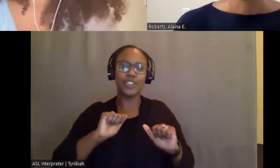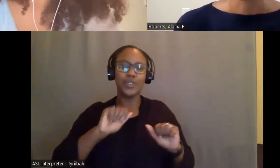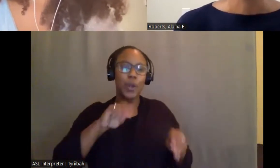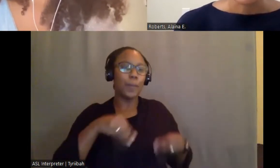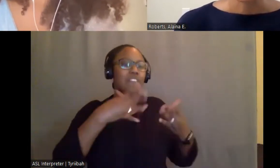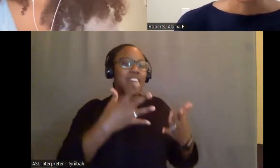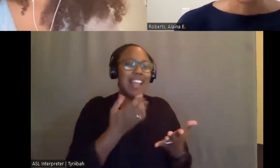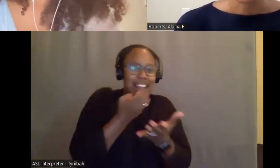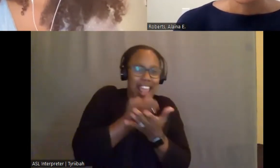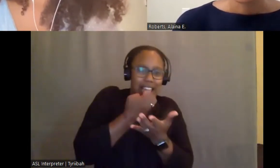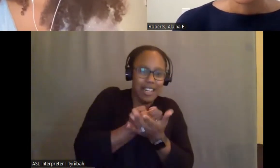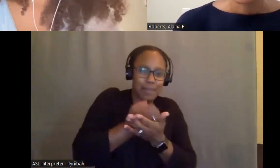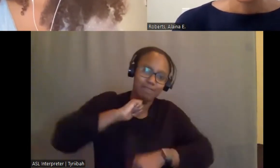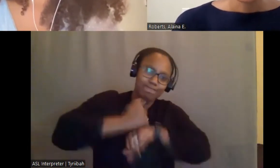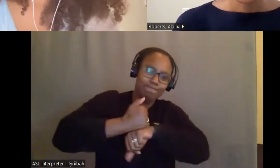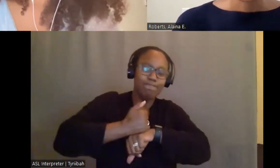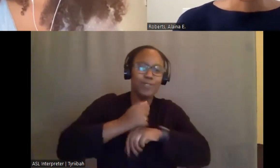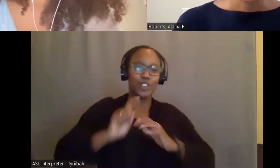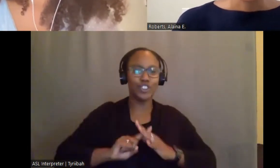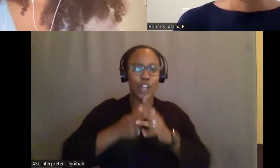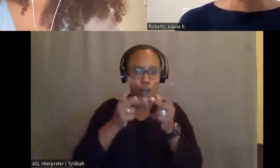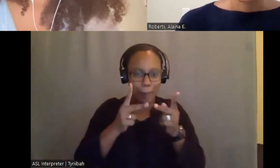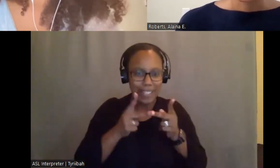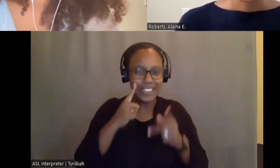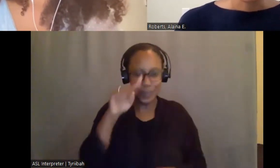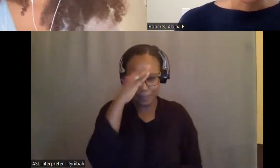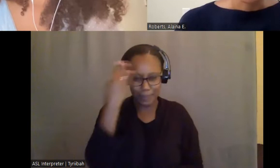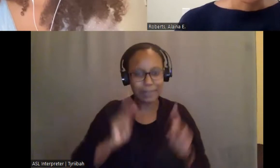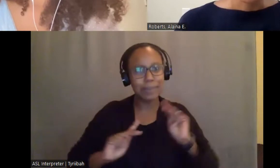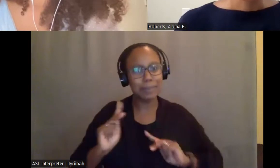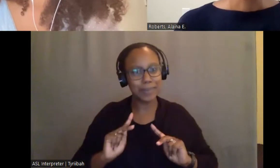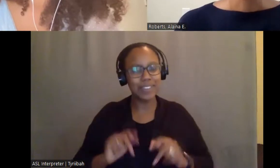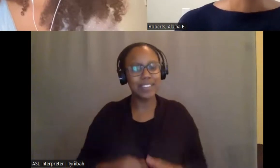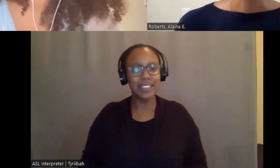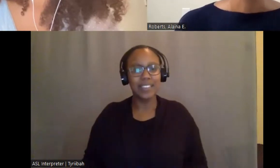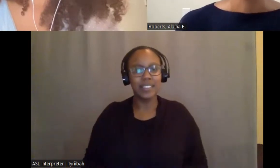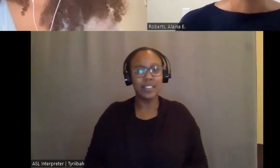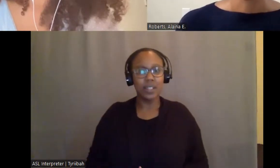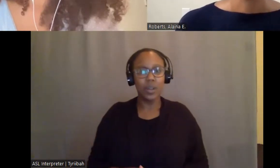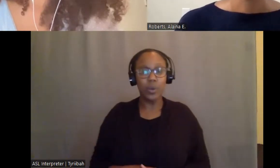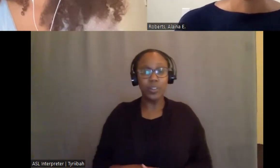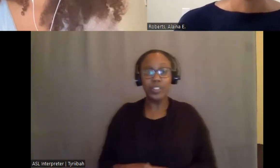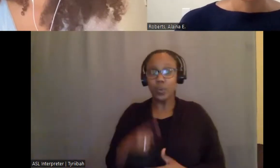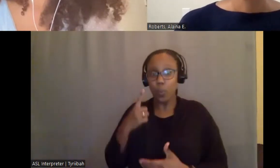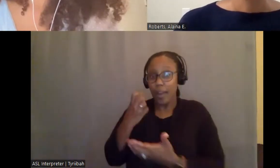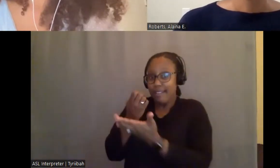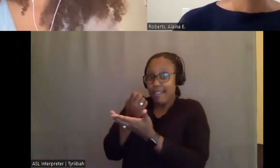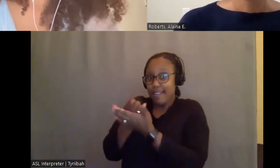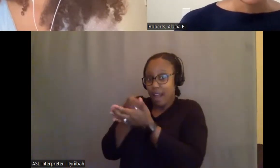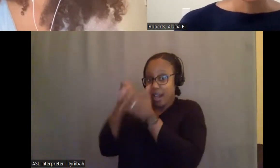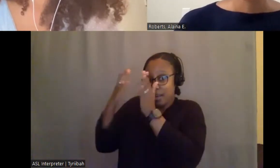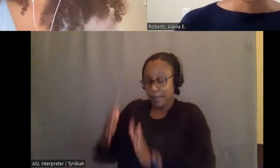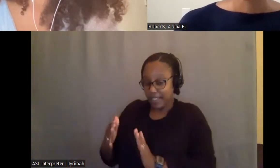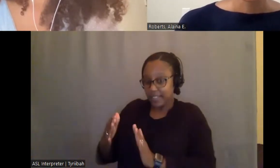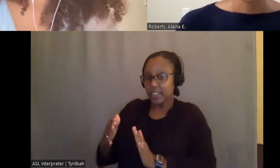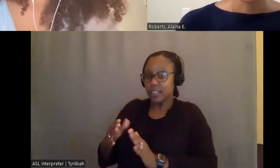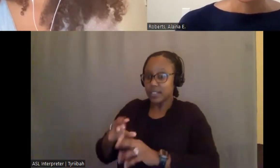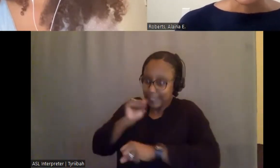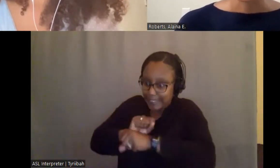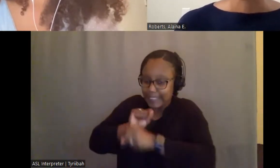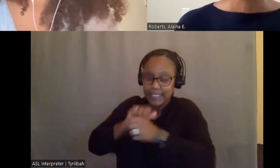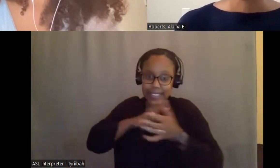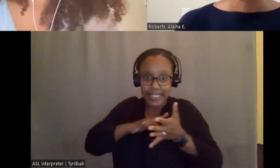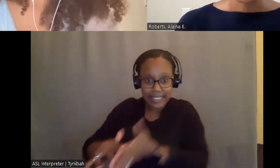foundation for these Black people. And it does. I mean, there is an economist who's done the work to show that Cherokee freedmen and Cherokee